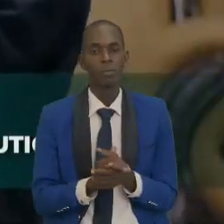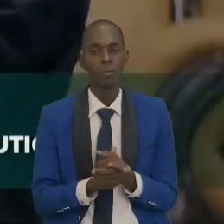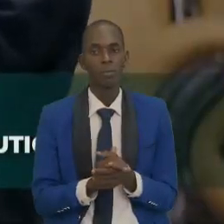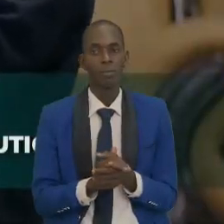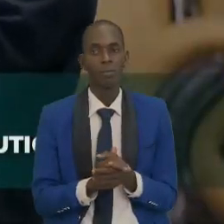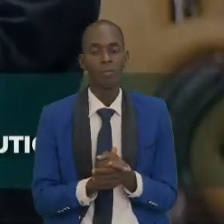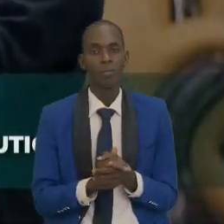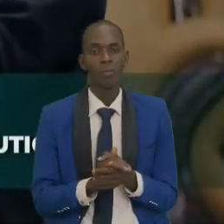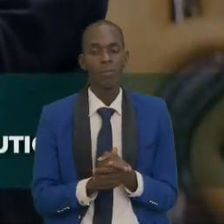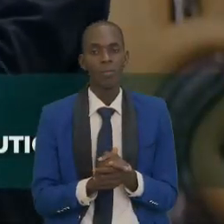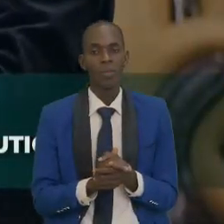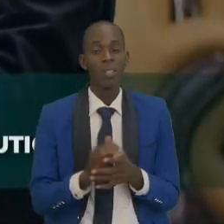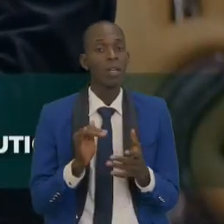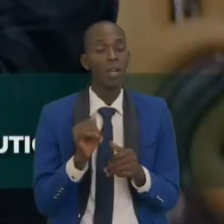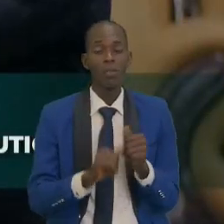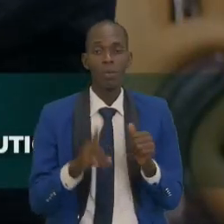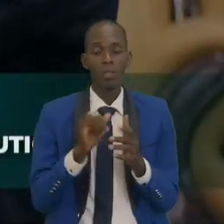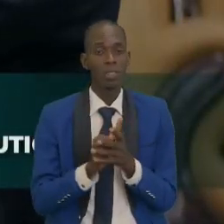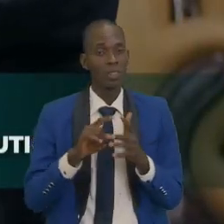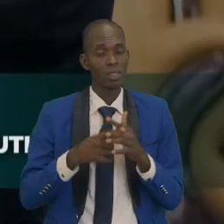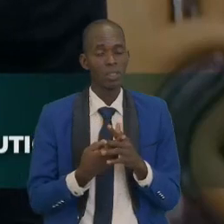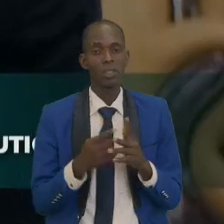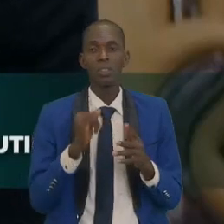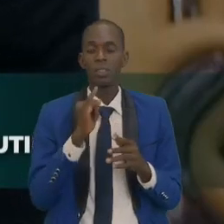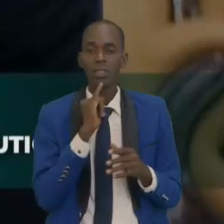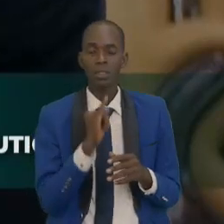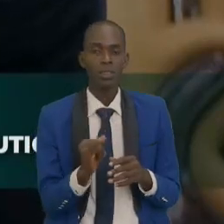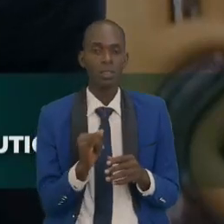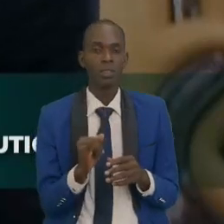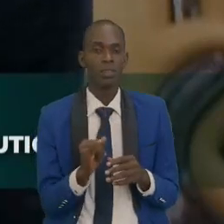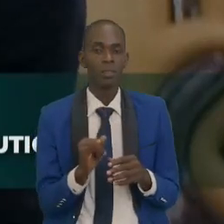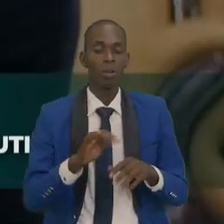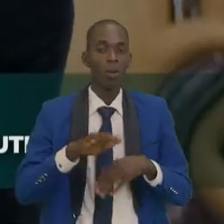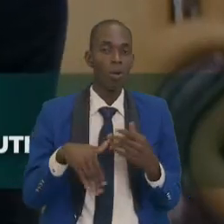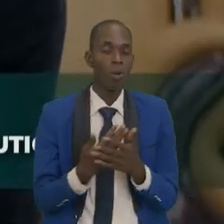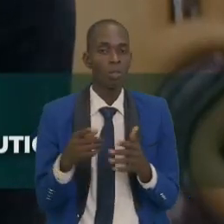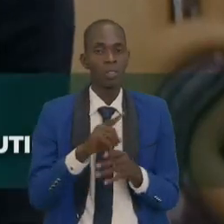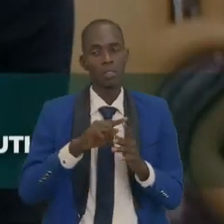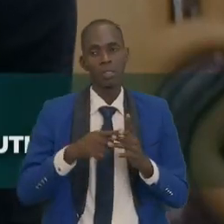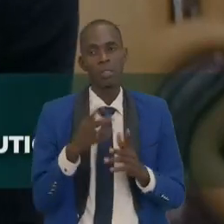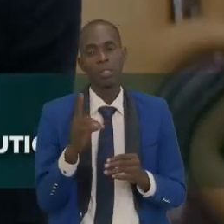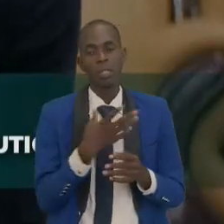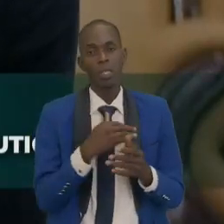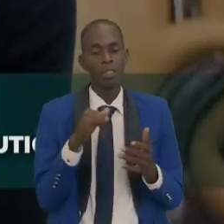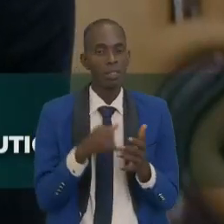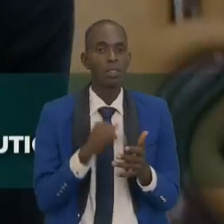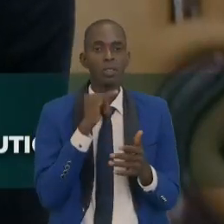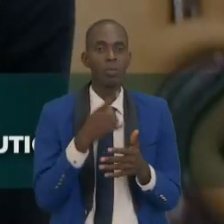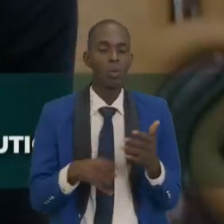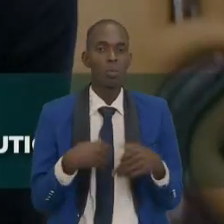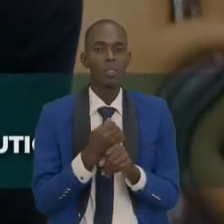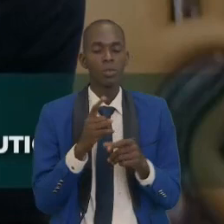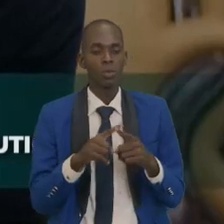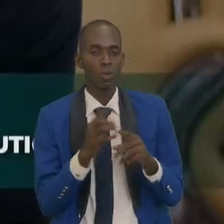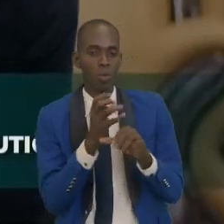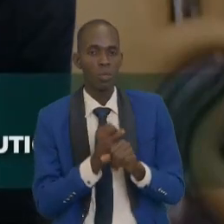started they are to obtain and it's just the faith they obtain that made them obtain all the other things